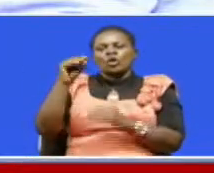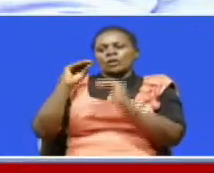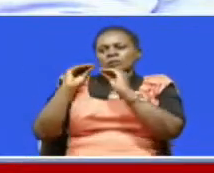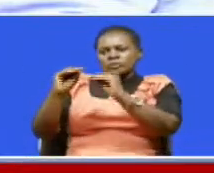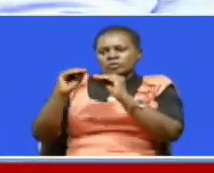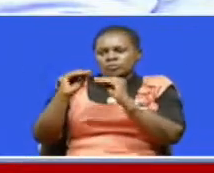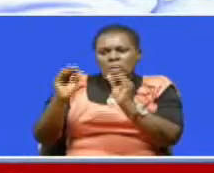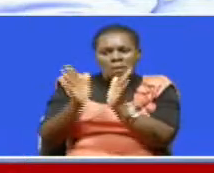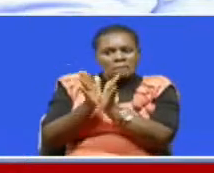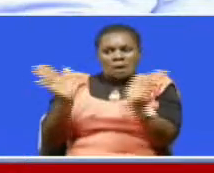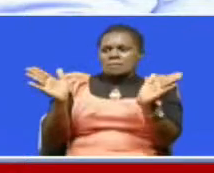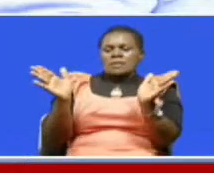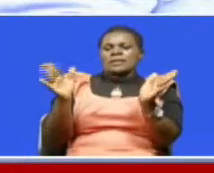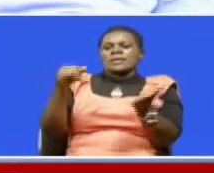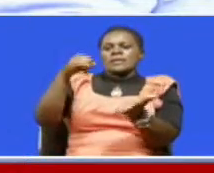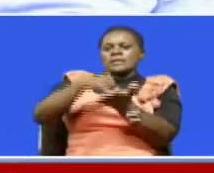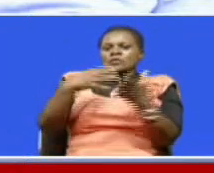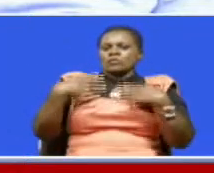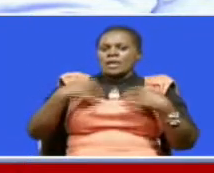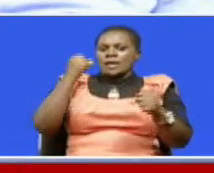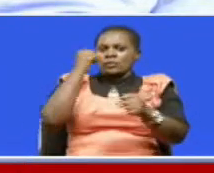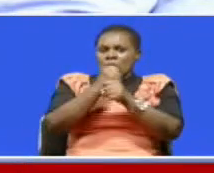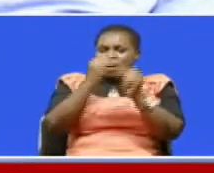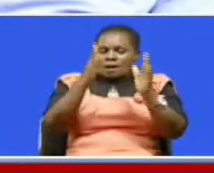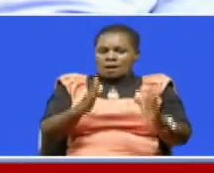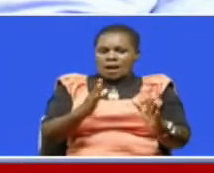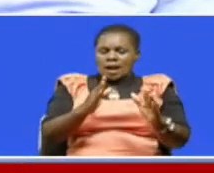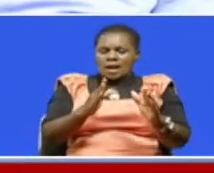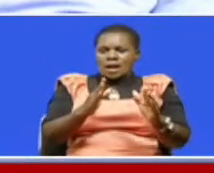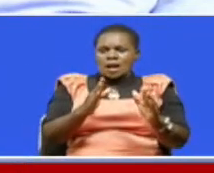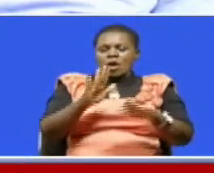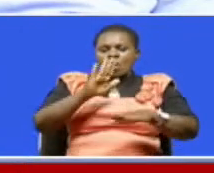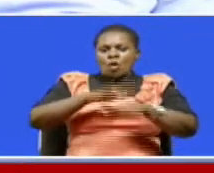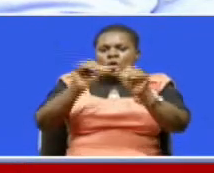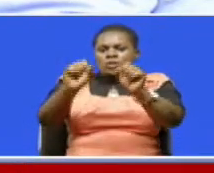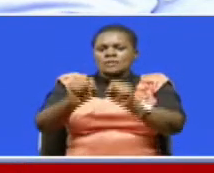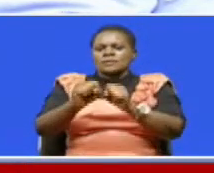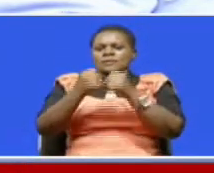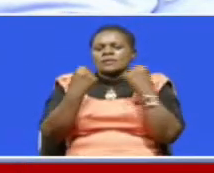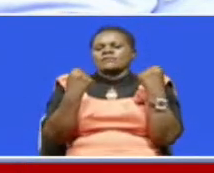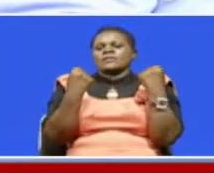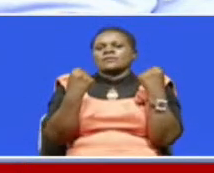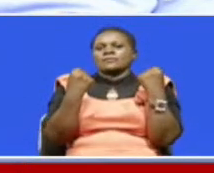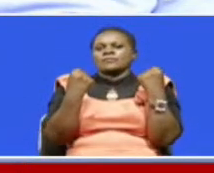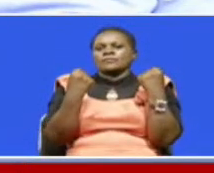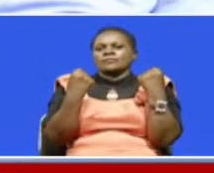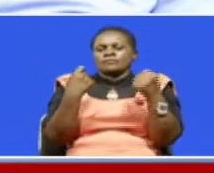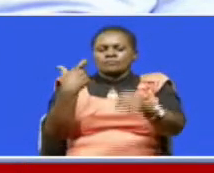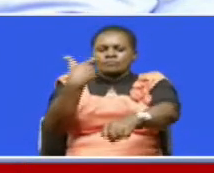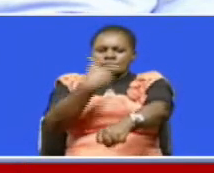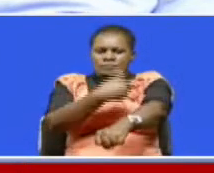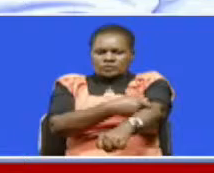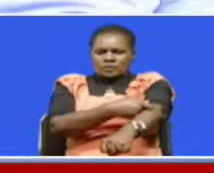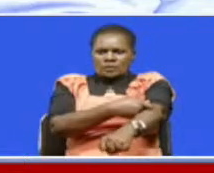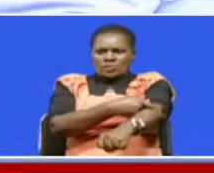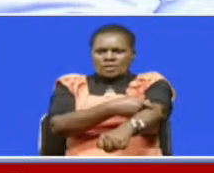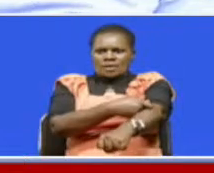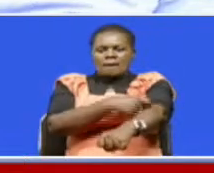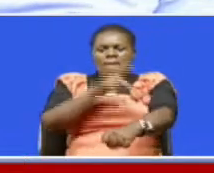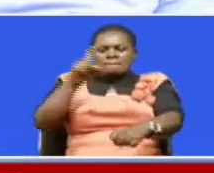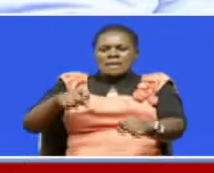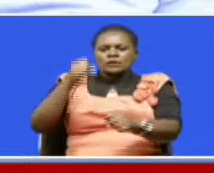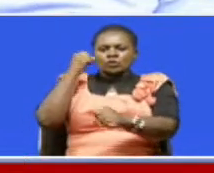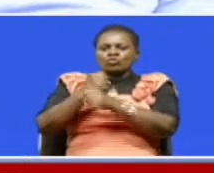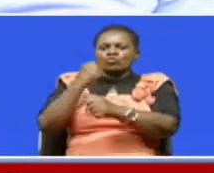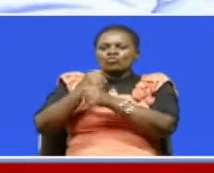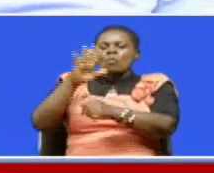educating the public, including the healthcare workers, on the safety and the efficacy of the vaccine. So we really need to do a lot around those